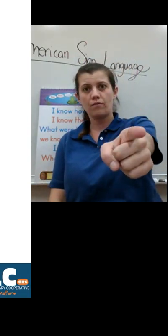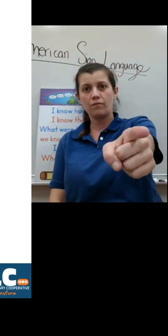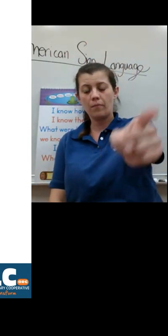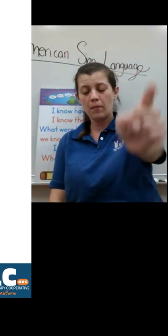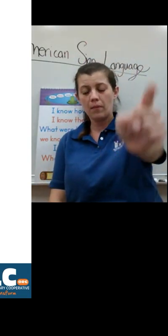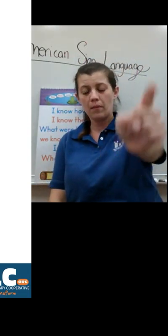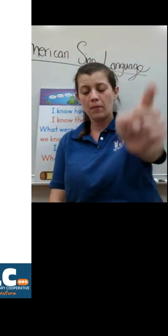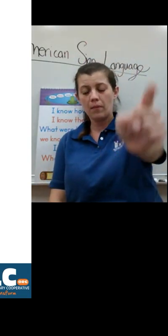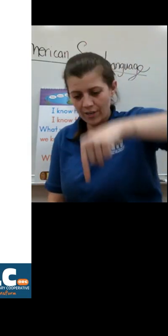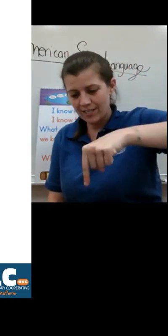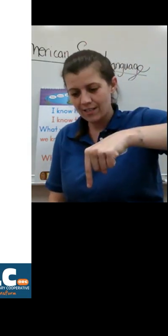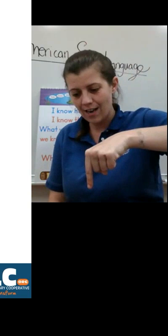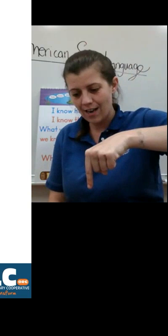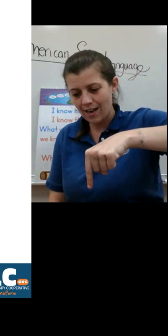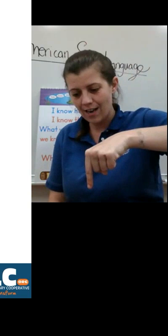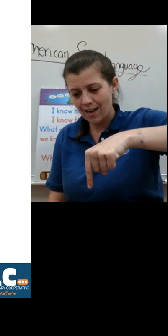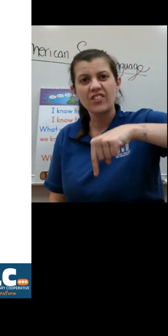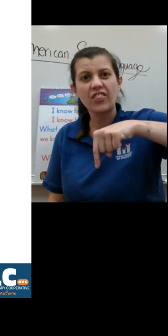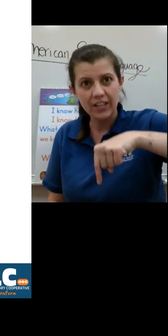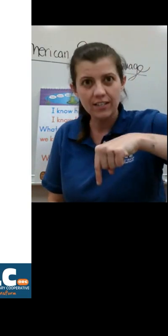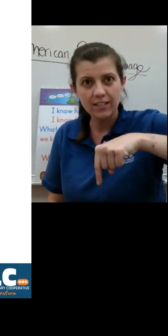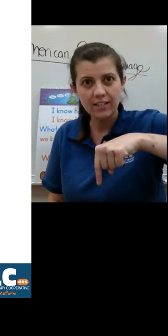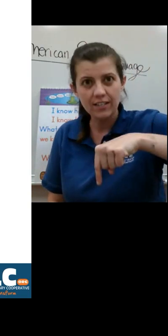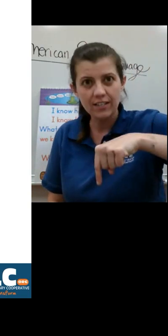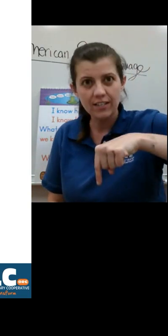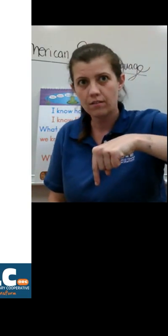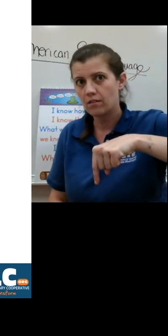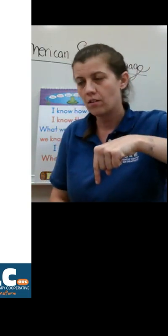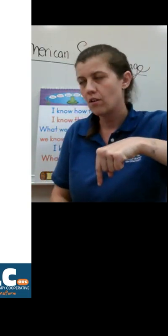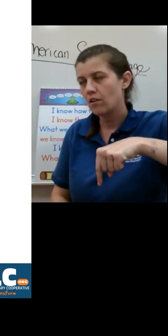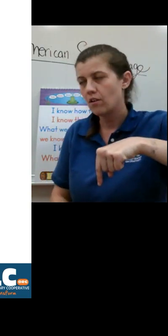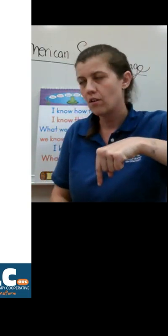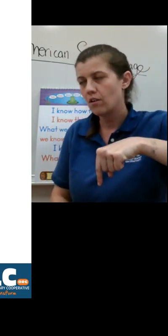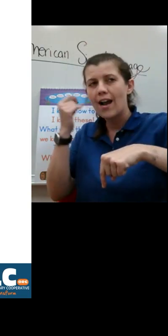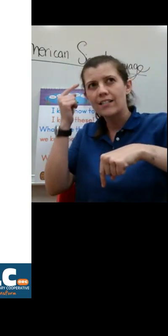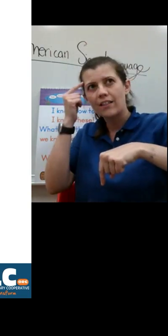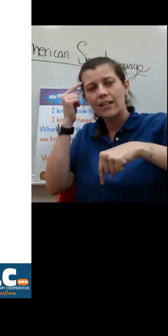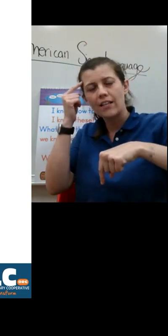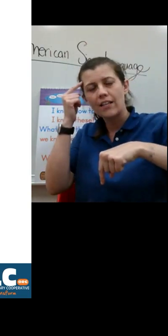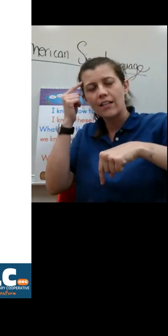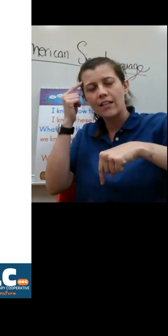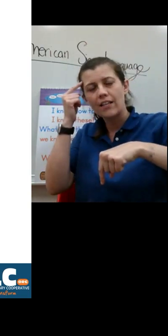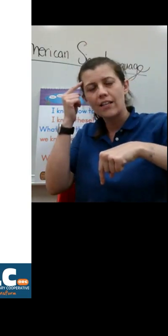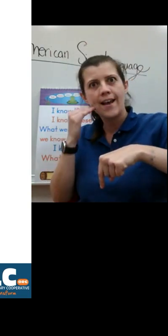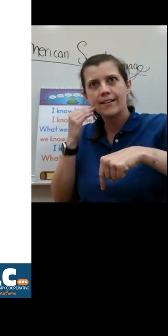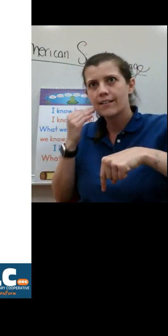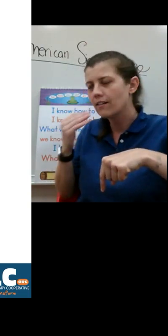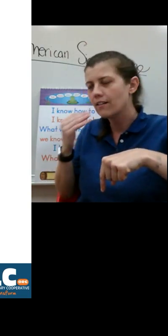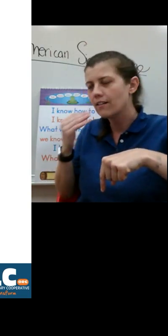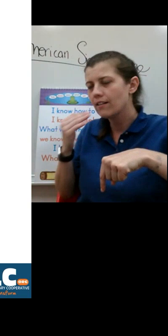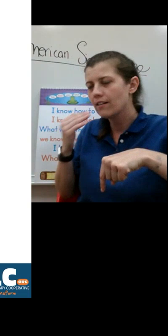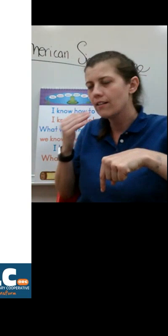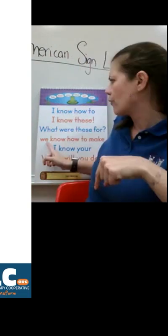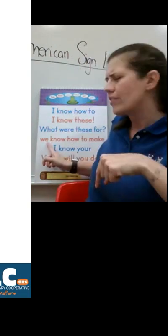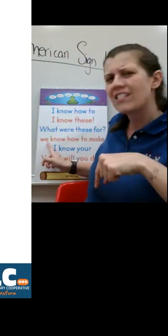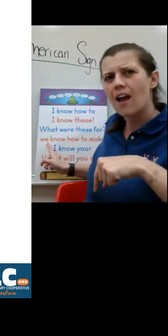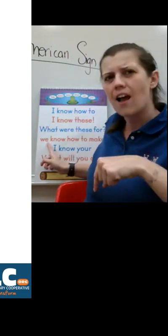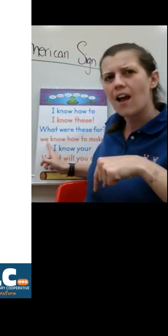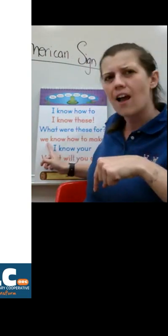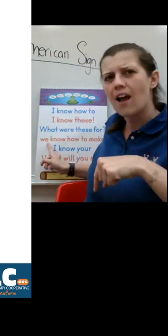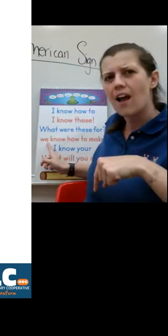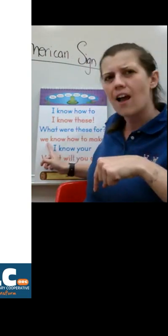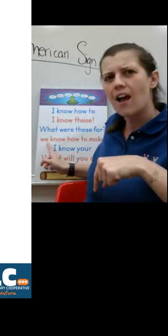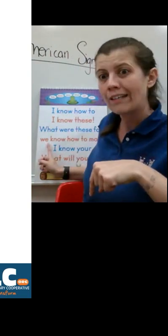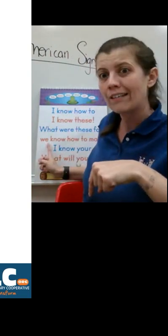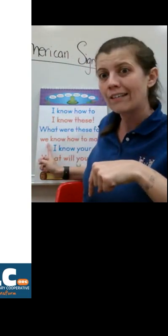you. Pointing down means this. So if you had to think in your own head, how would